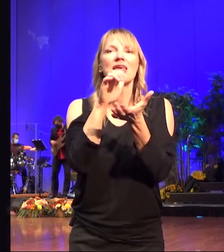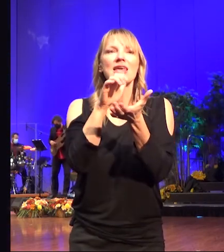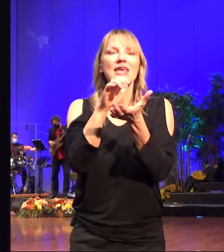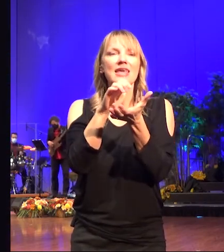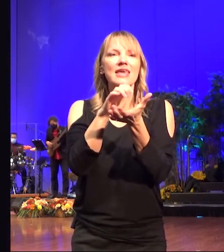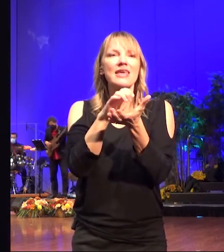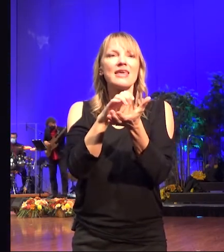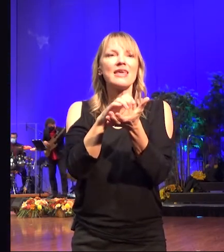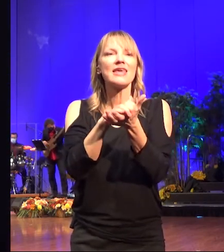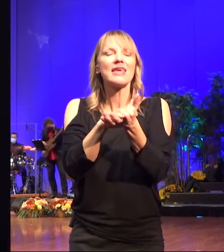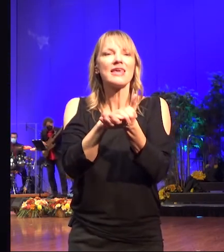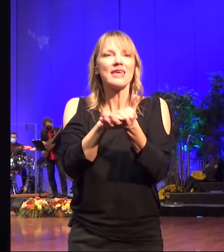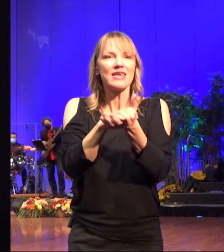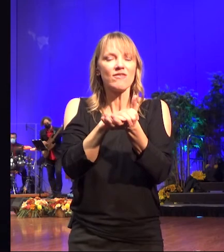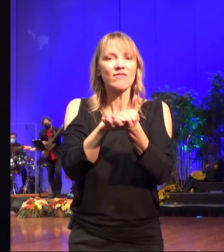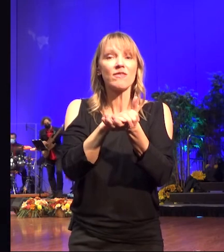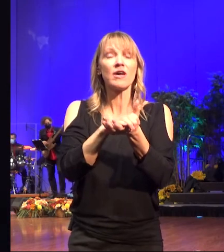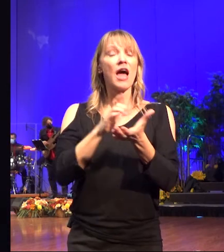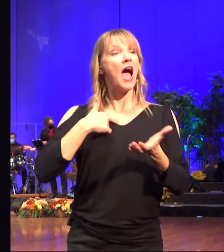God, I